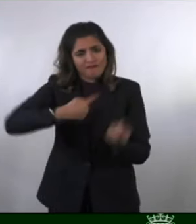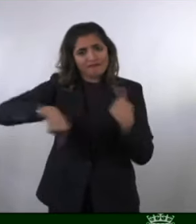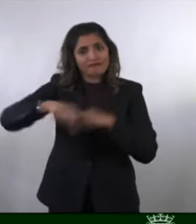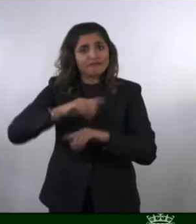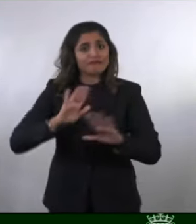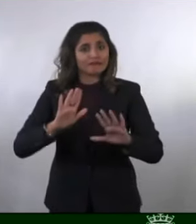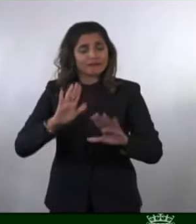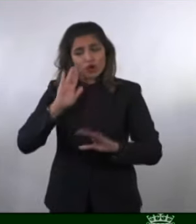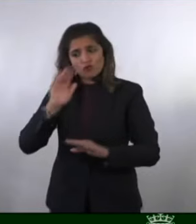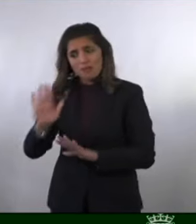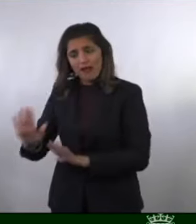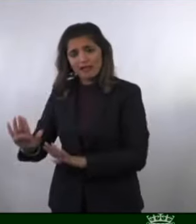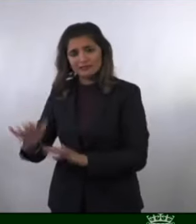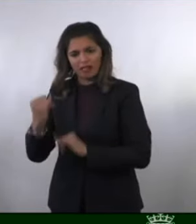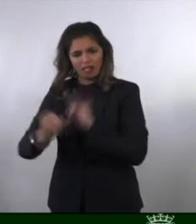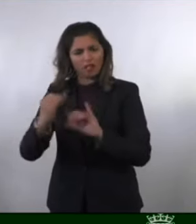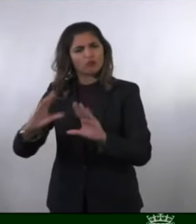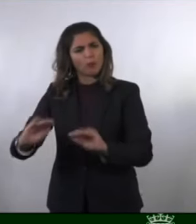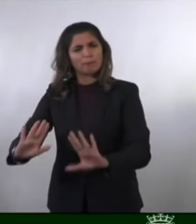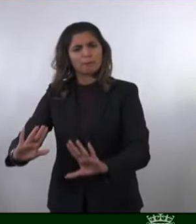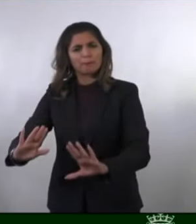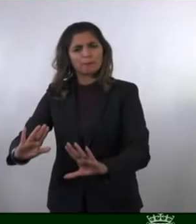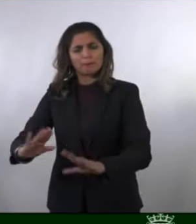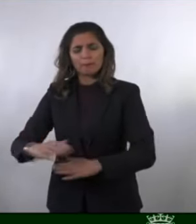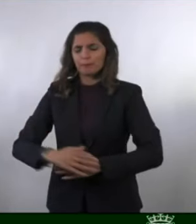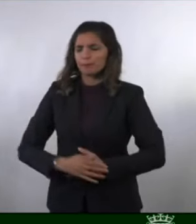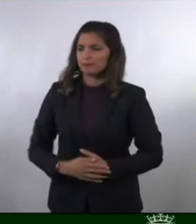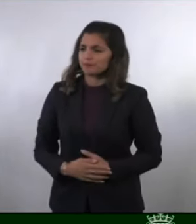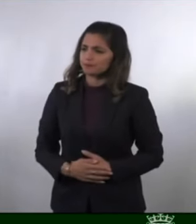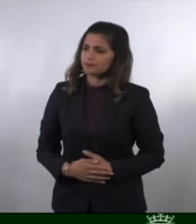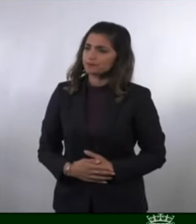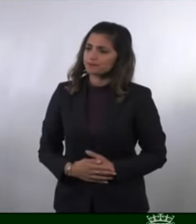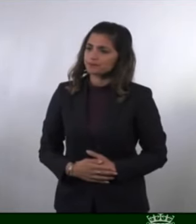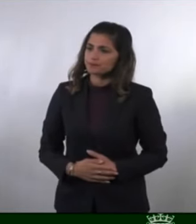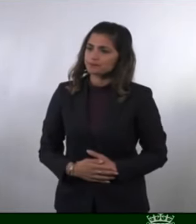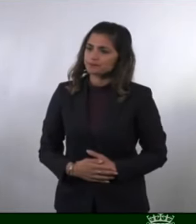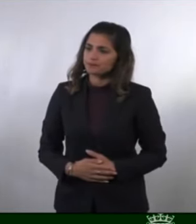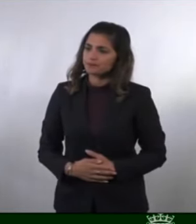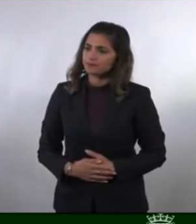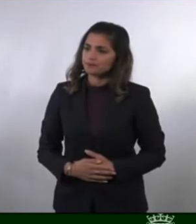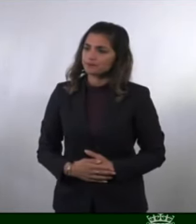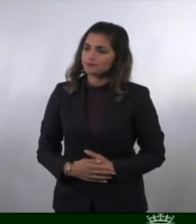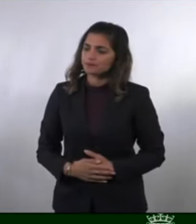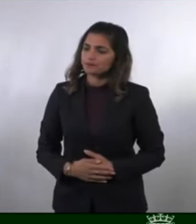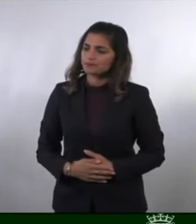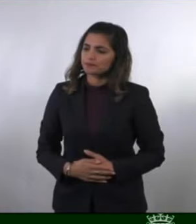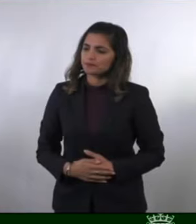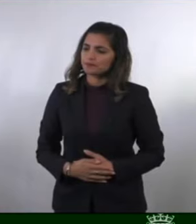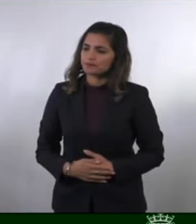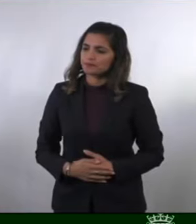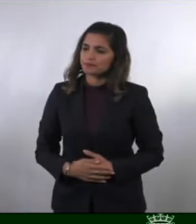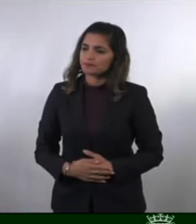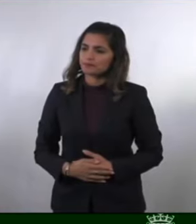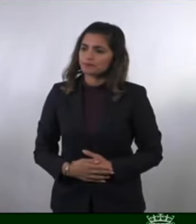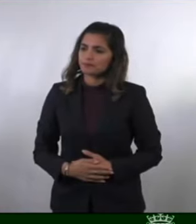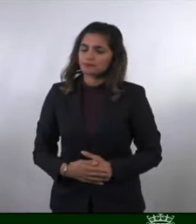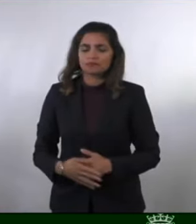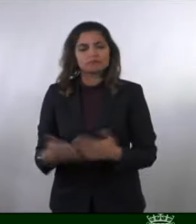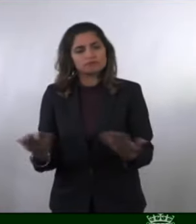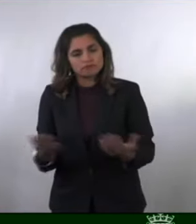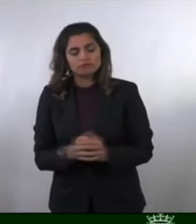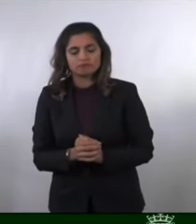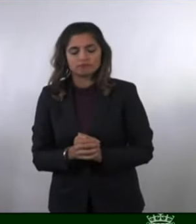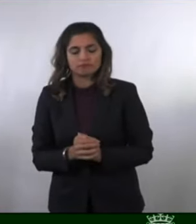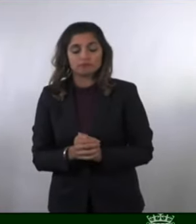Speaker, whilst we all welcome that hope on the horizon, there remain for far too many of our citizens who have not received